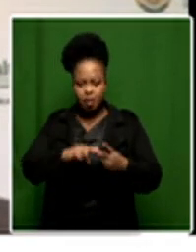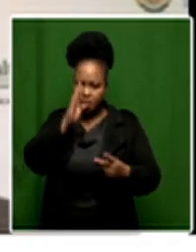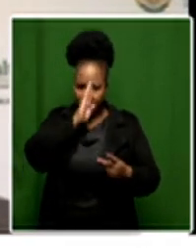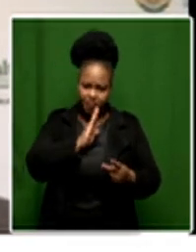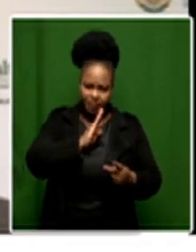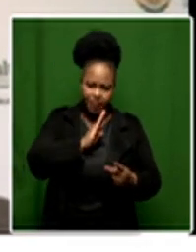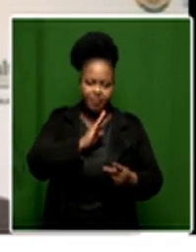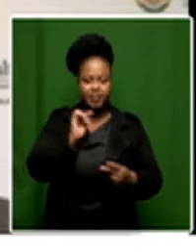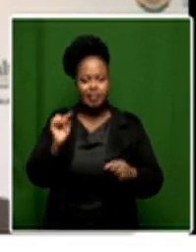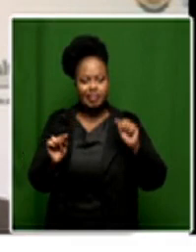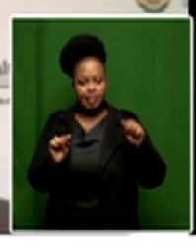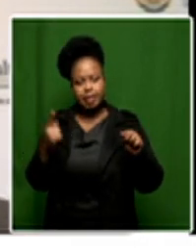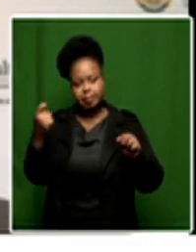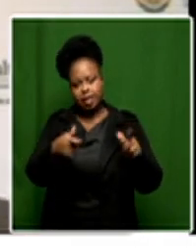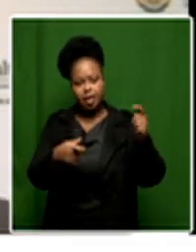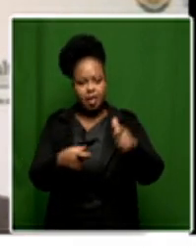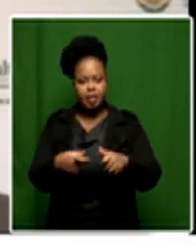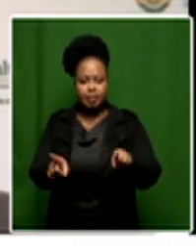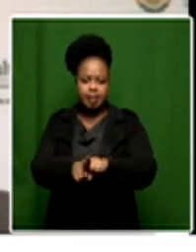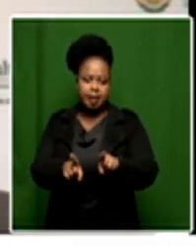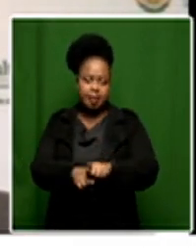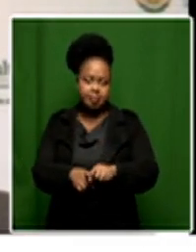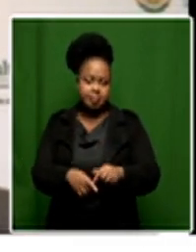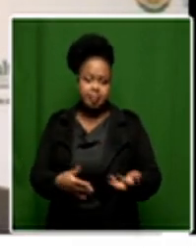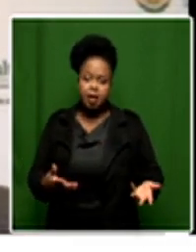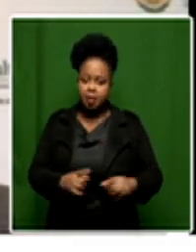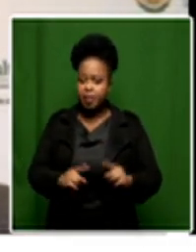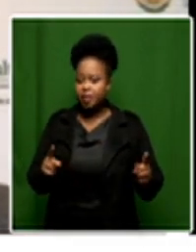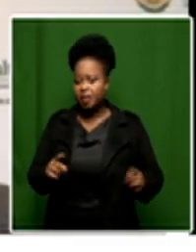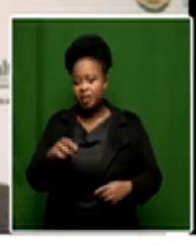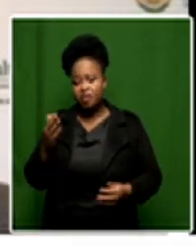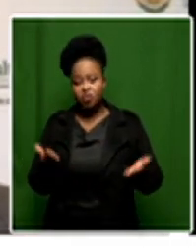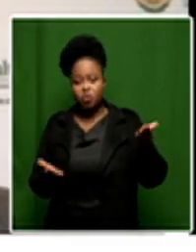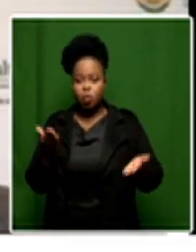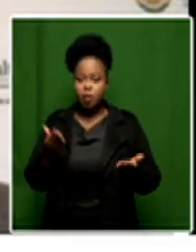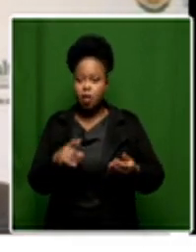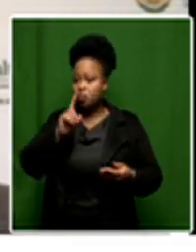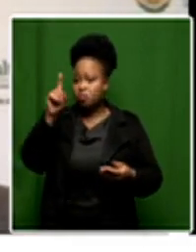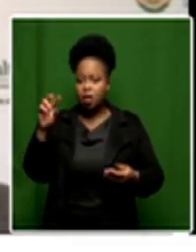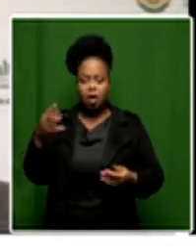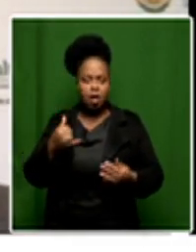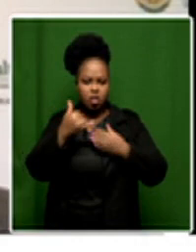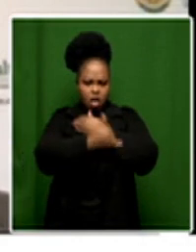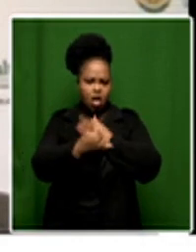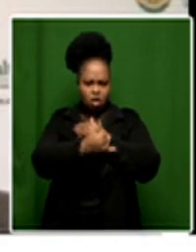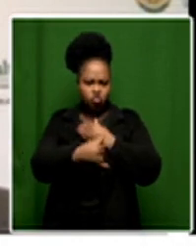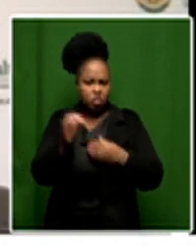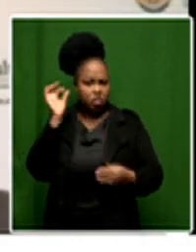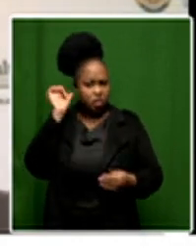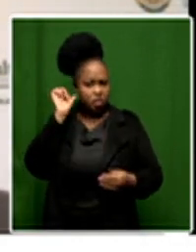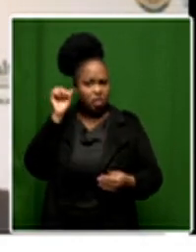have been paying that same amount of money. Whereas we've seen that the comparison with the other countries sounds